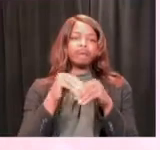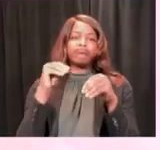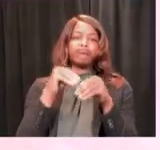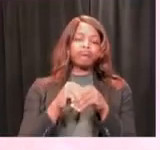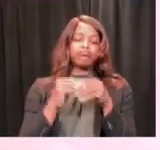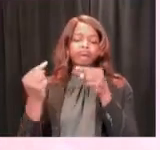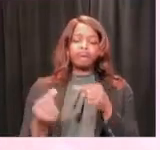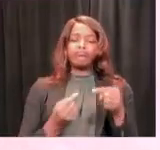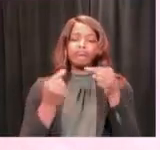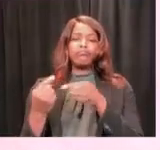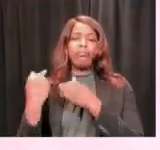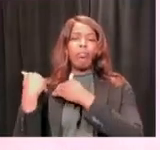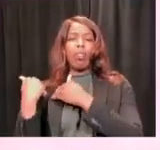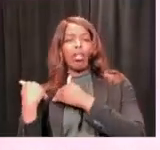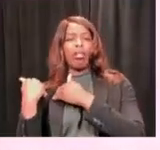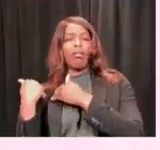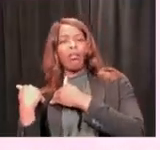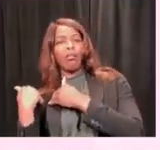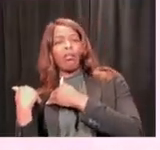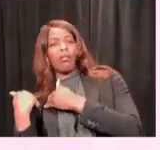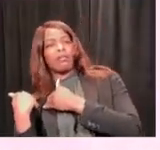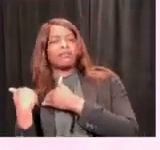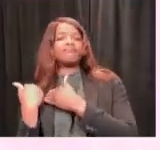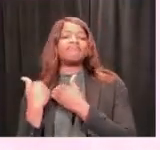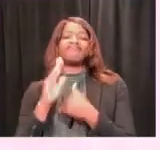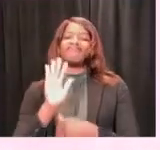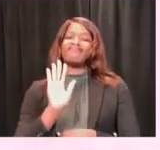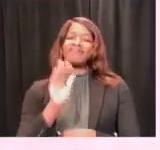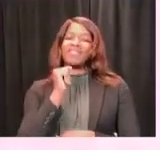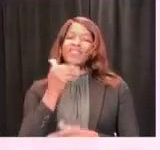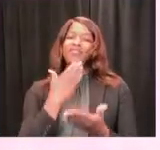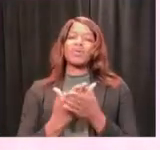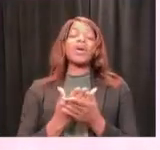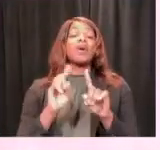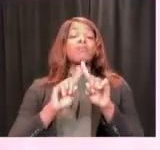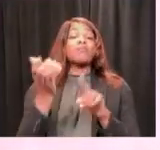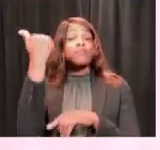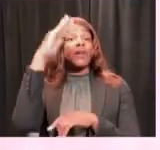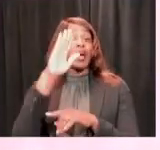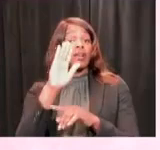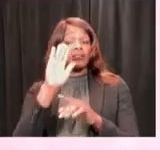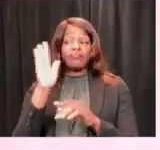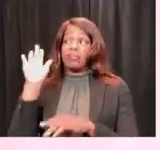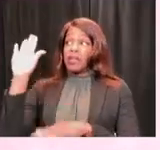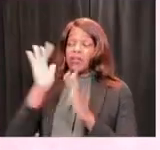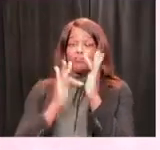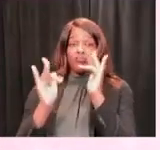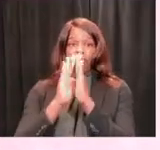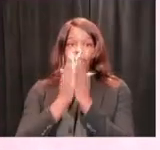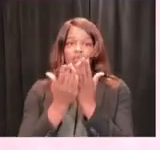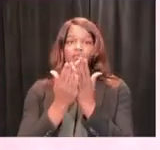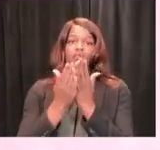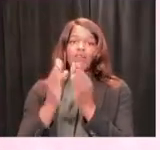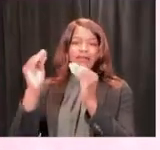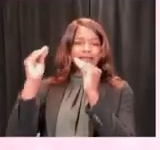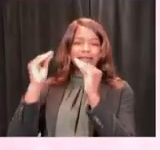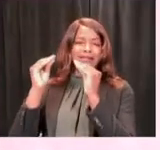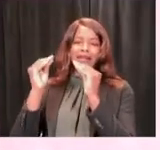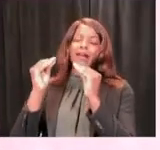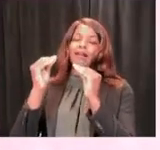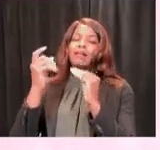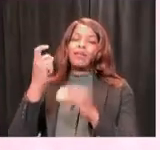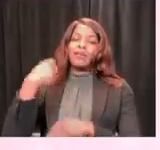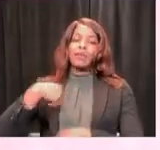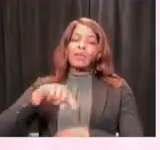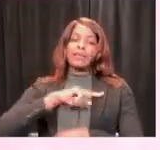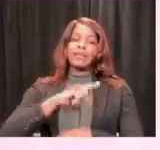family baggage on top of each other. That the goal of God's word teaches us this. Friends, we got to learn how to deal with it